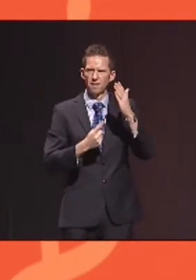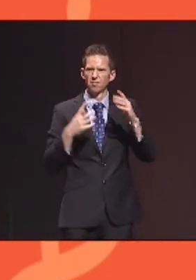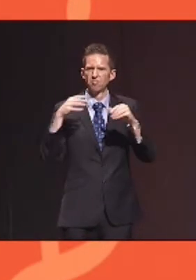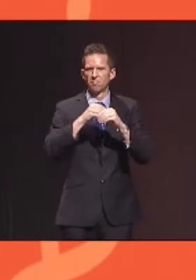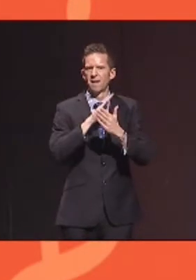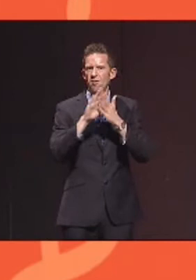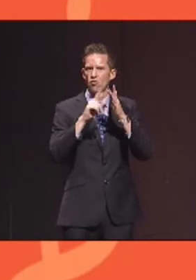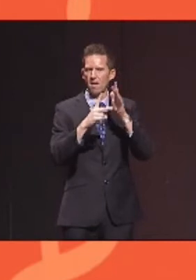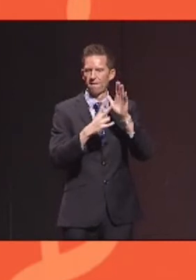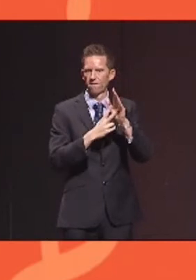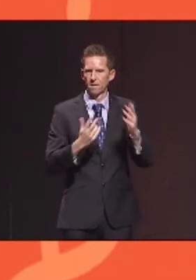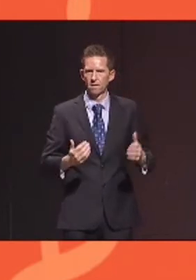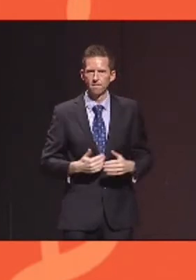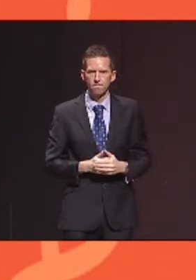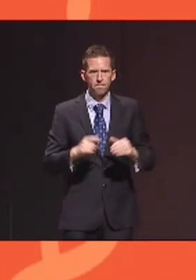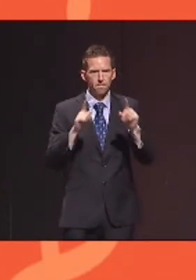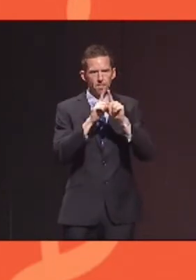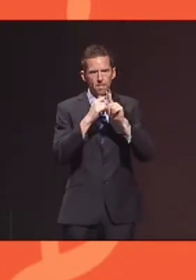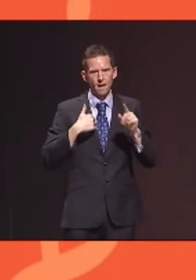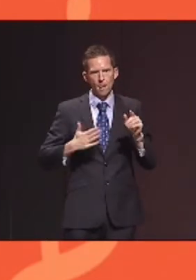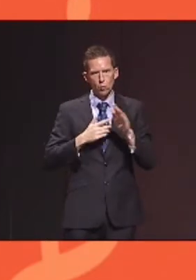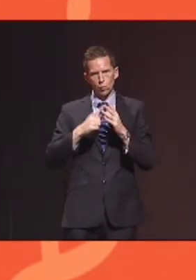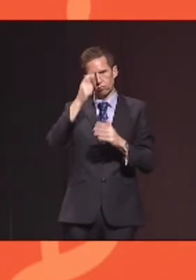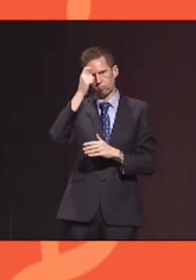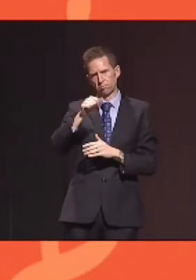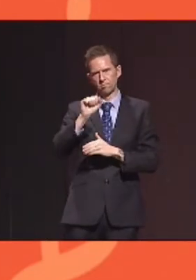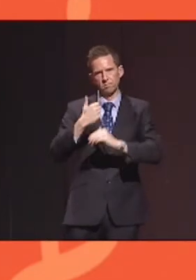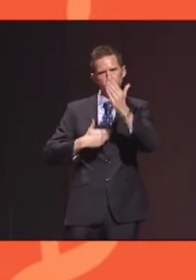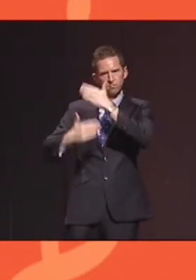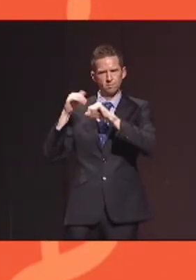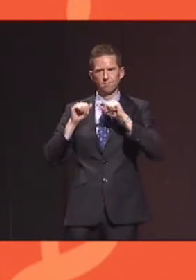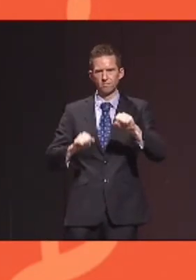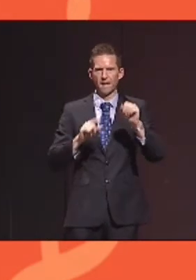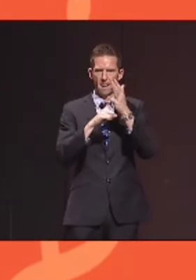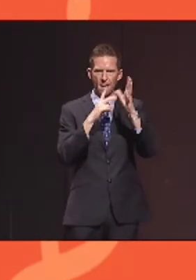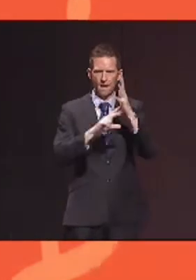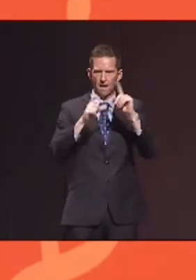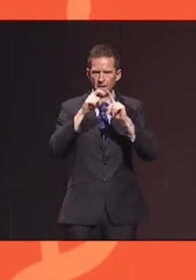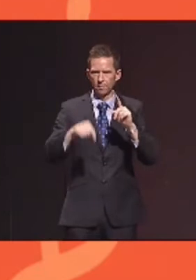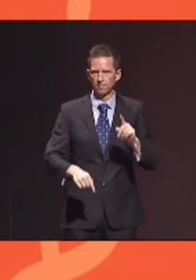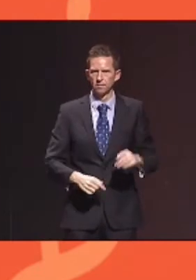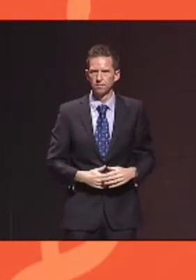in the context of HIV. I also would like to acknowledge the traditional owners of the land.